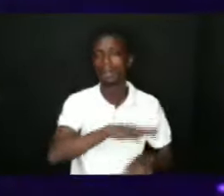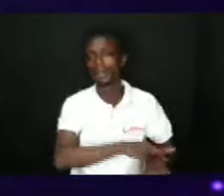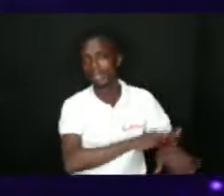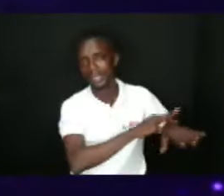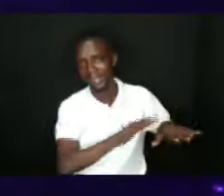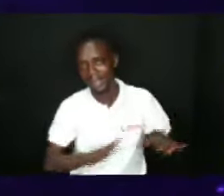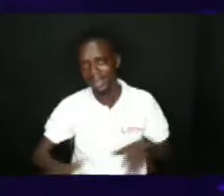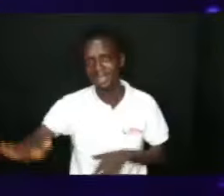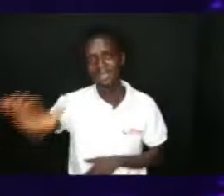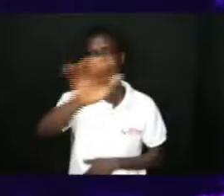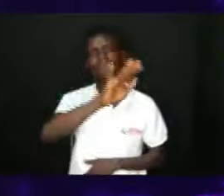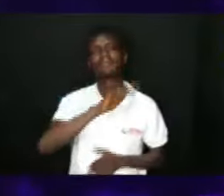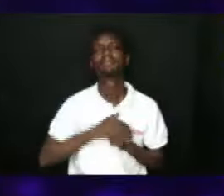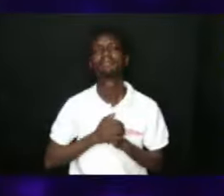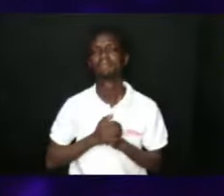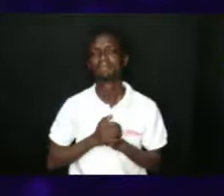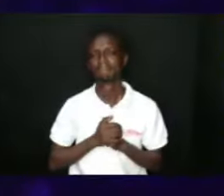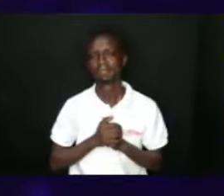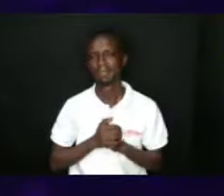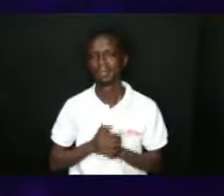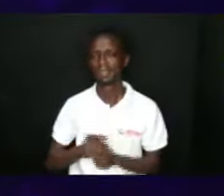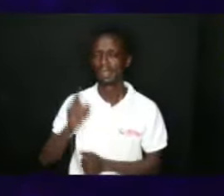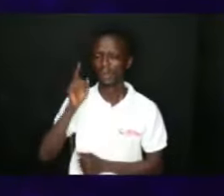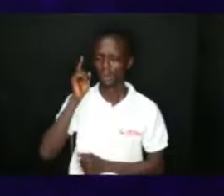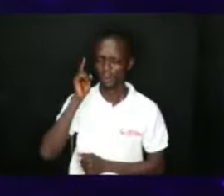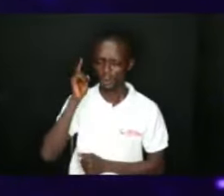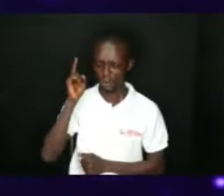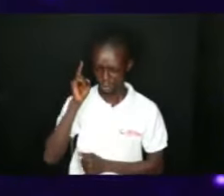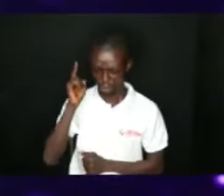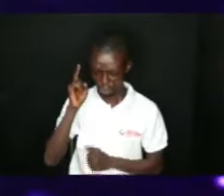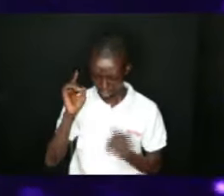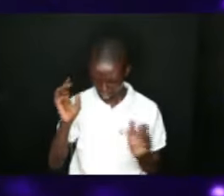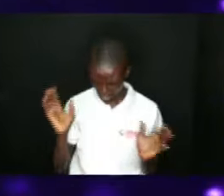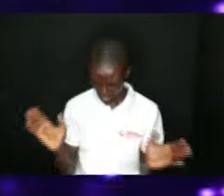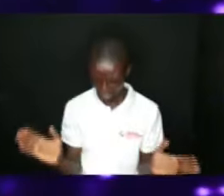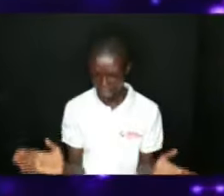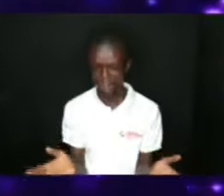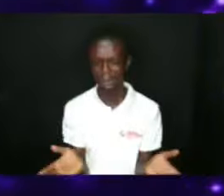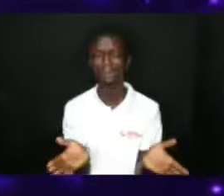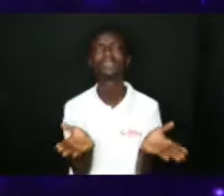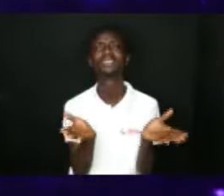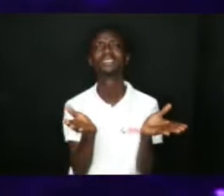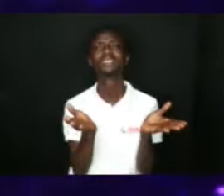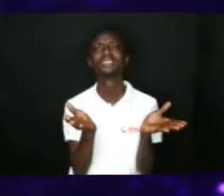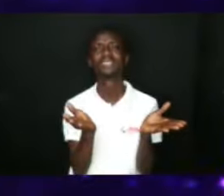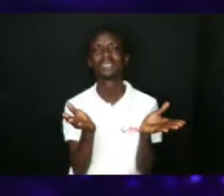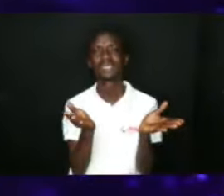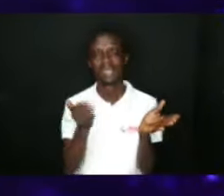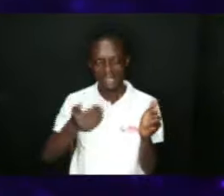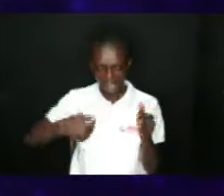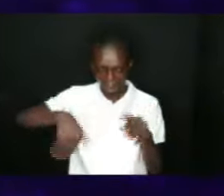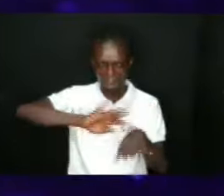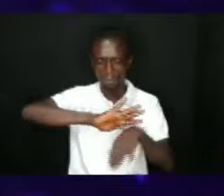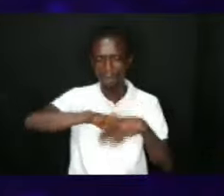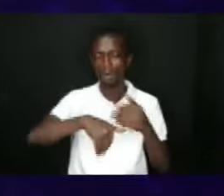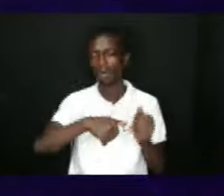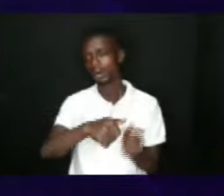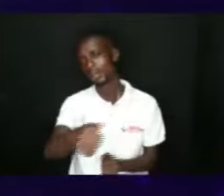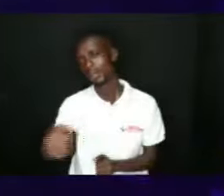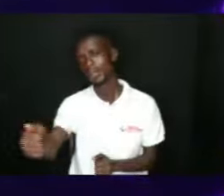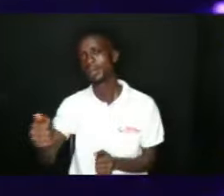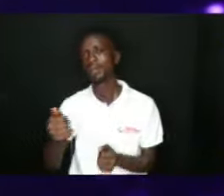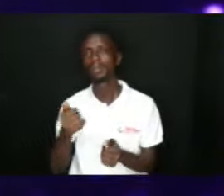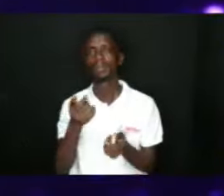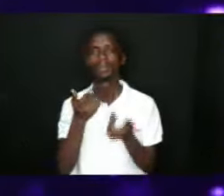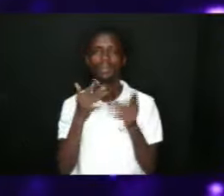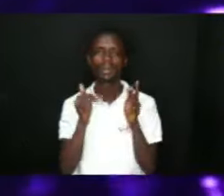earth. You are exalted above all gods. You just